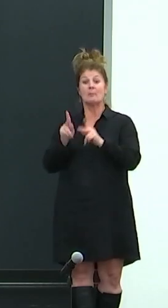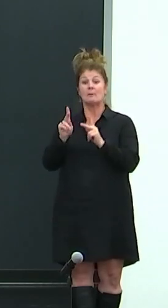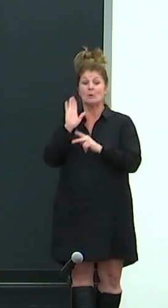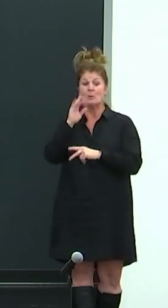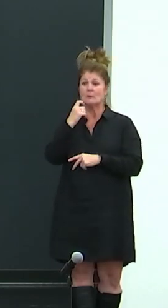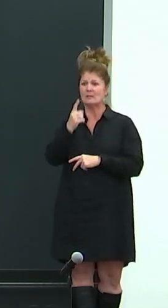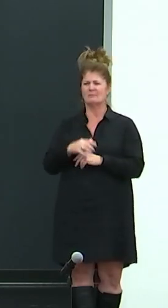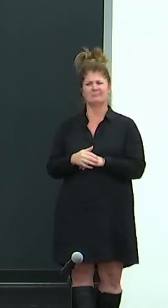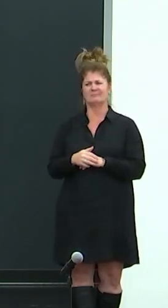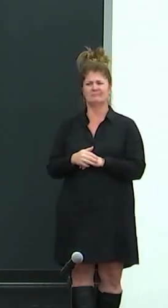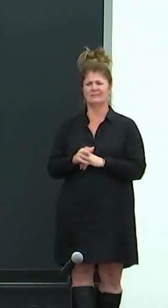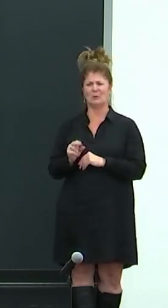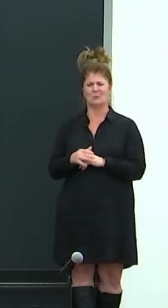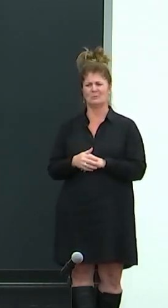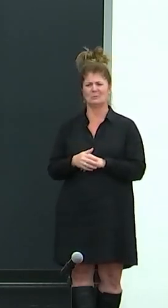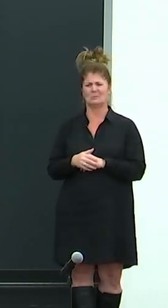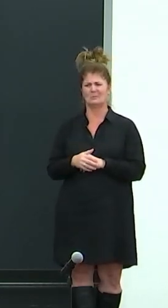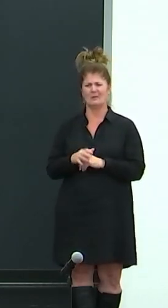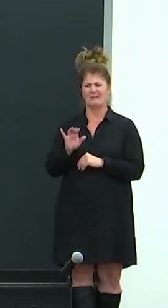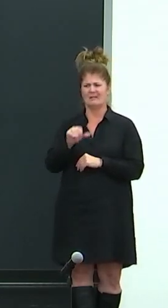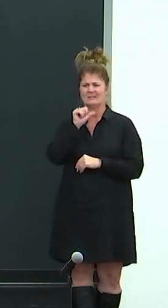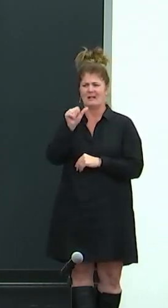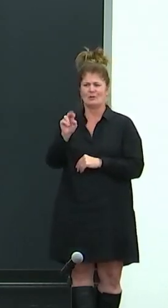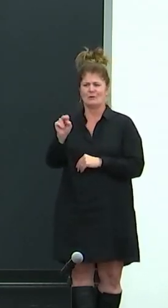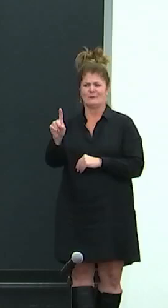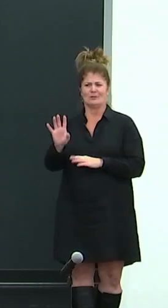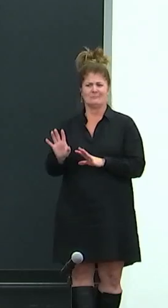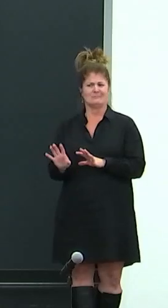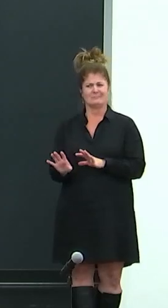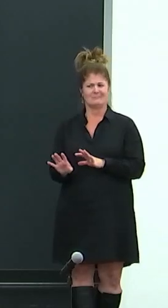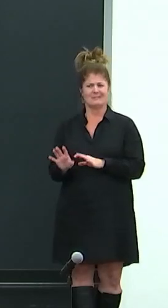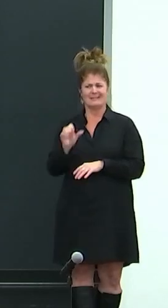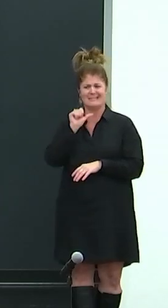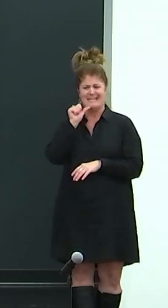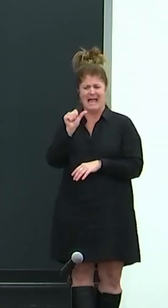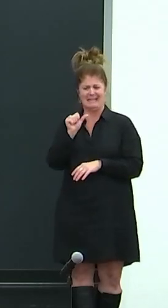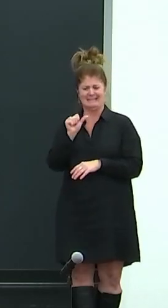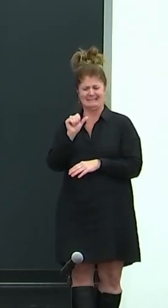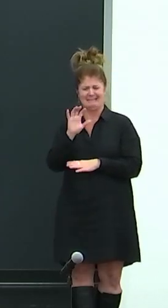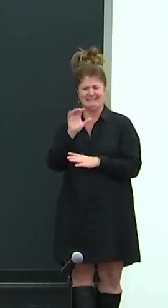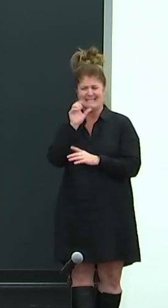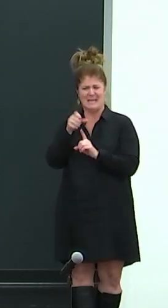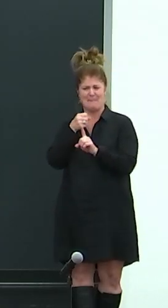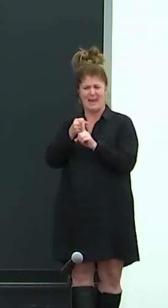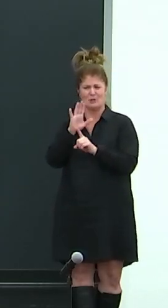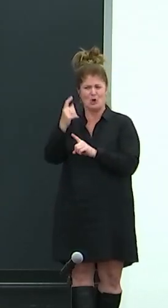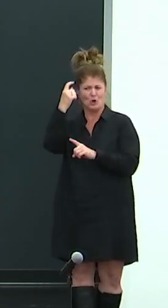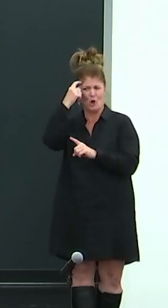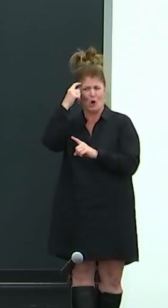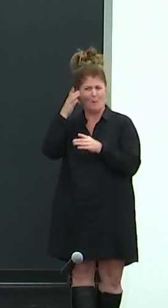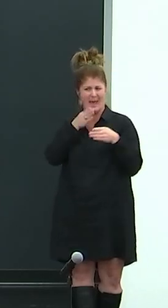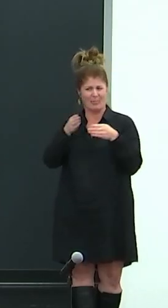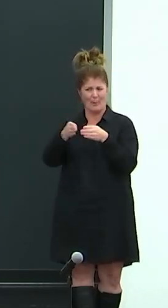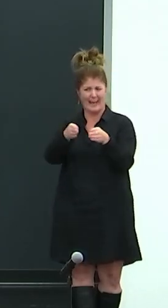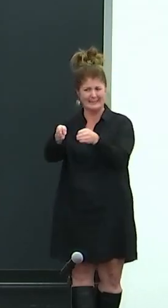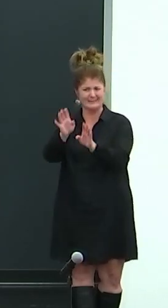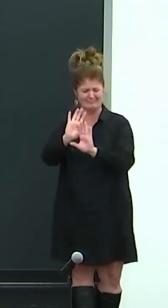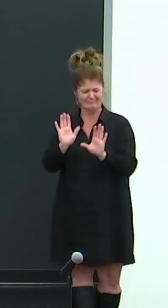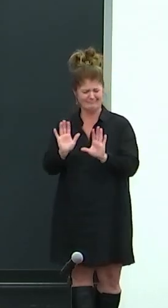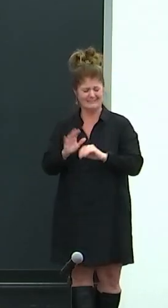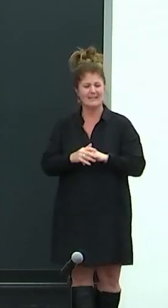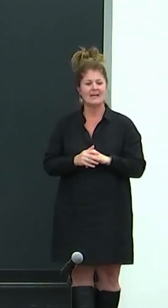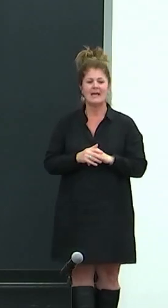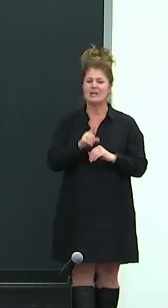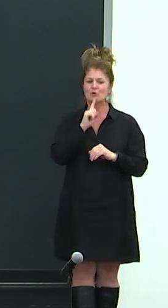no, that that's not a condition that impacts your neural pathways. This is one of those